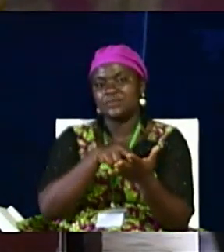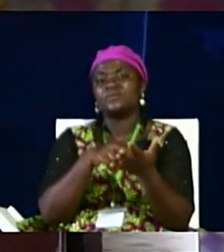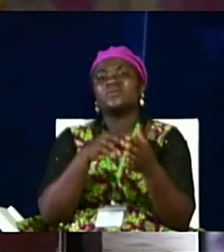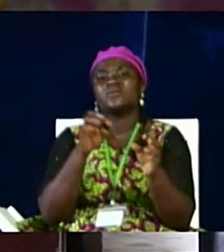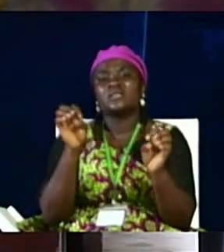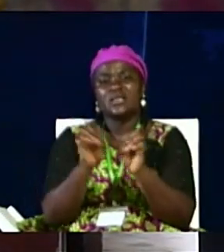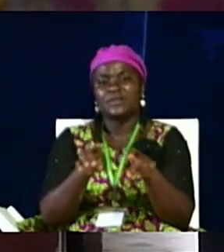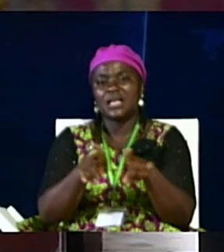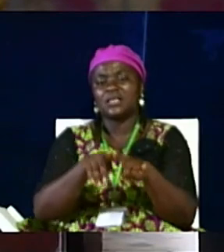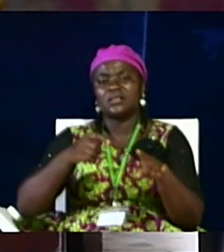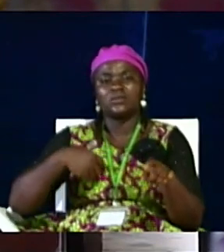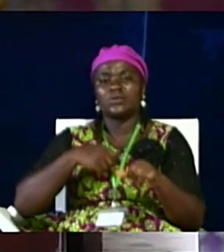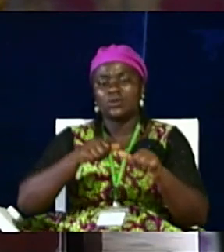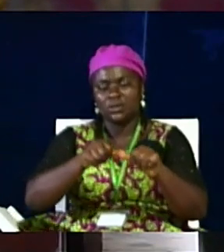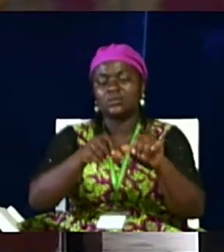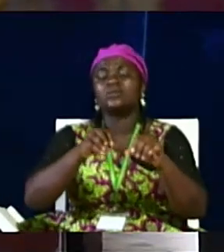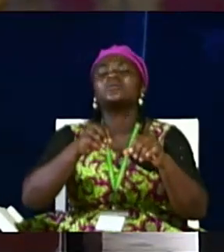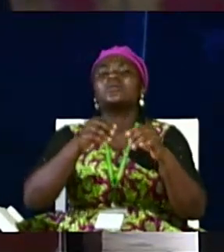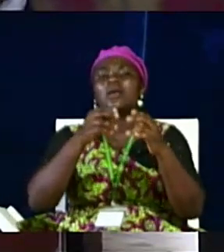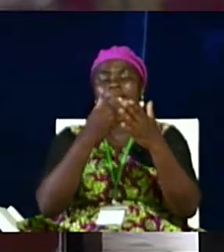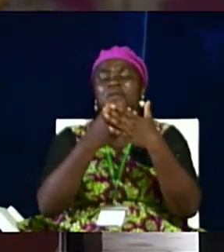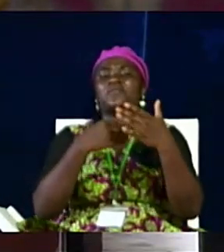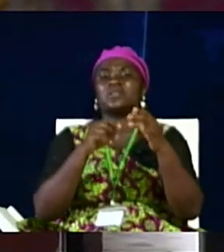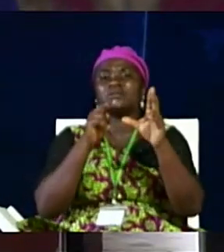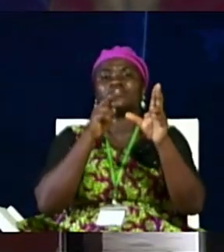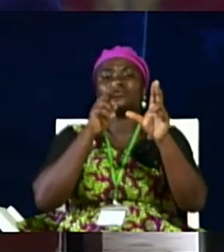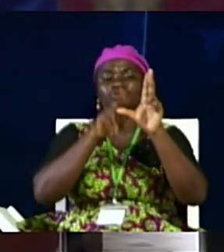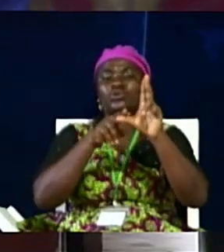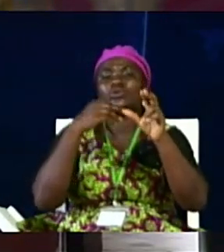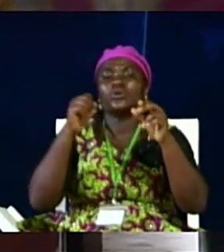the throne of grace. I have just 3 more minutes